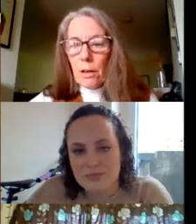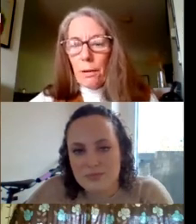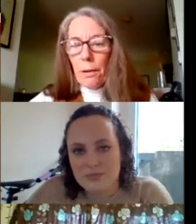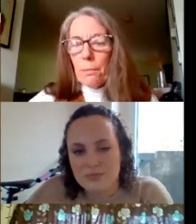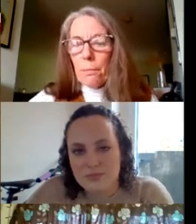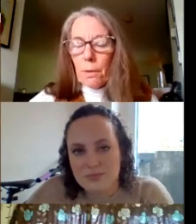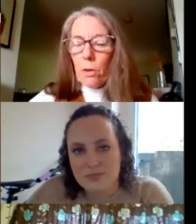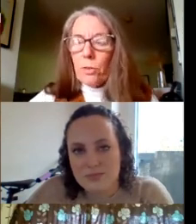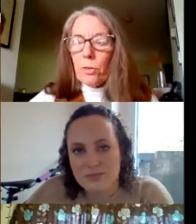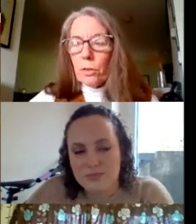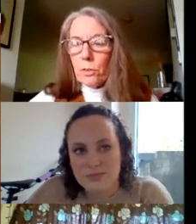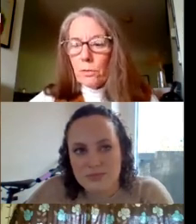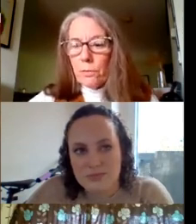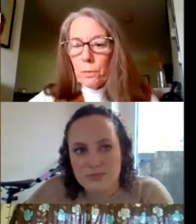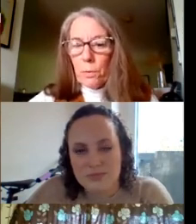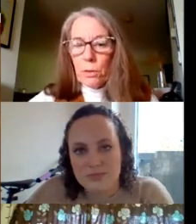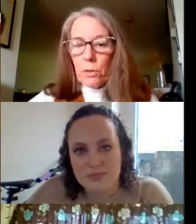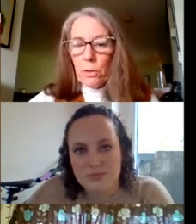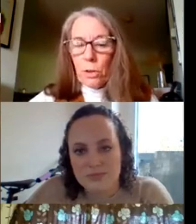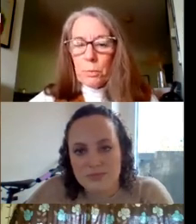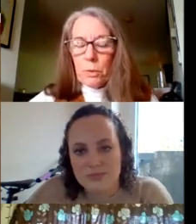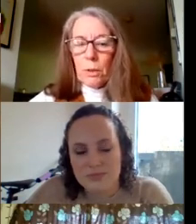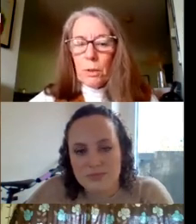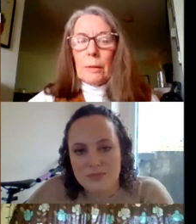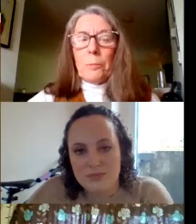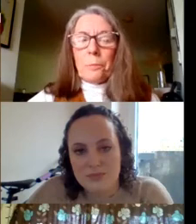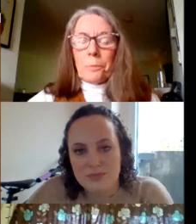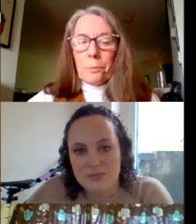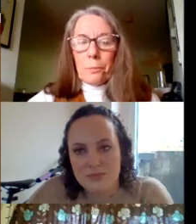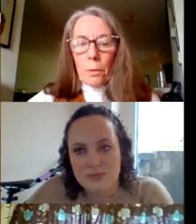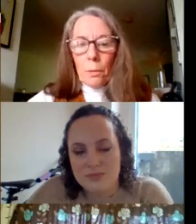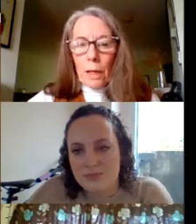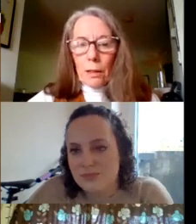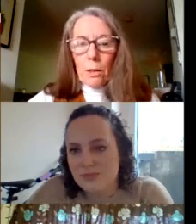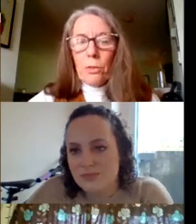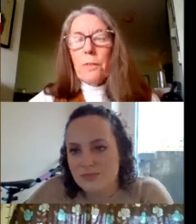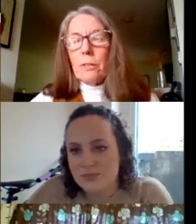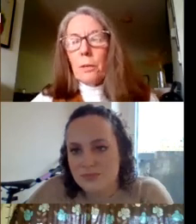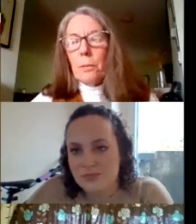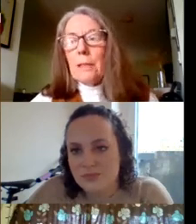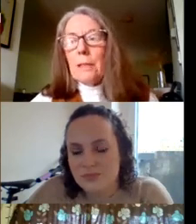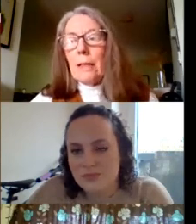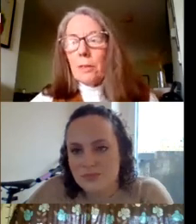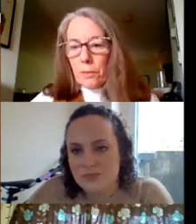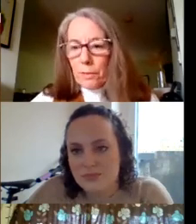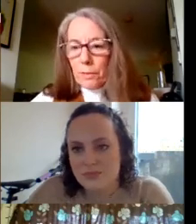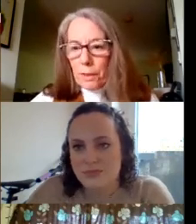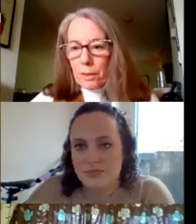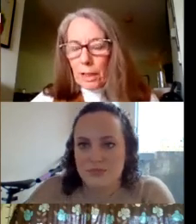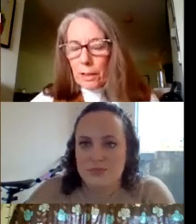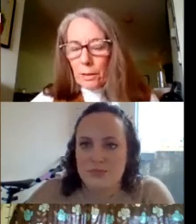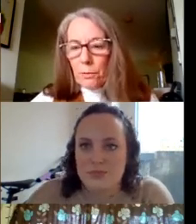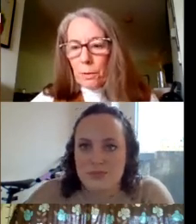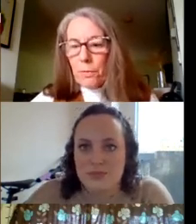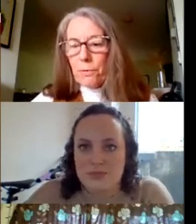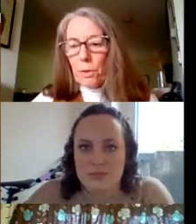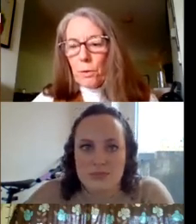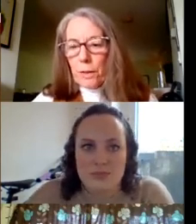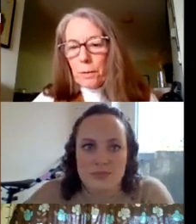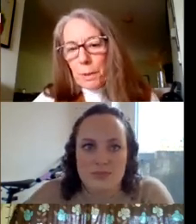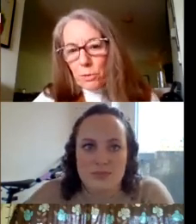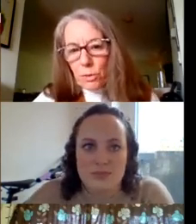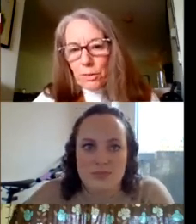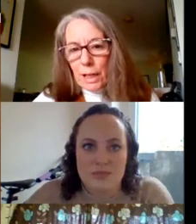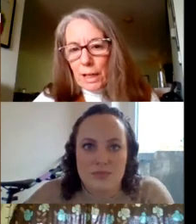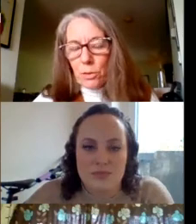garden, all sorts of workshops where lots of things that were necessary for the asylum, from the food